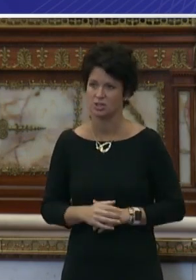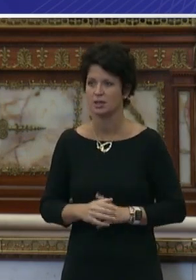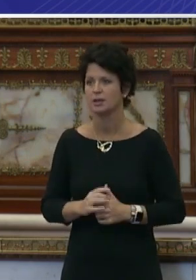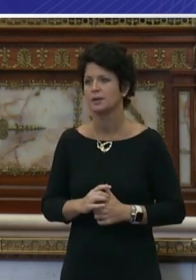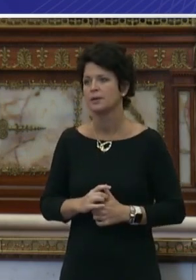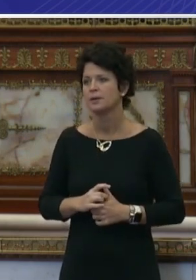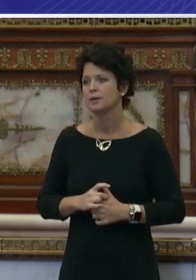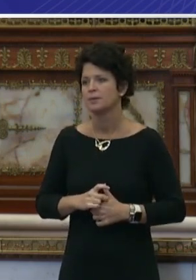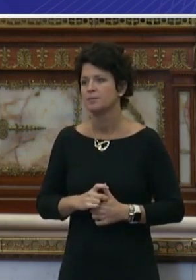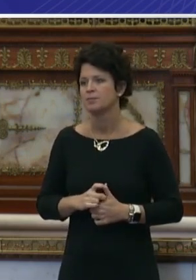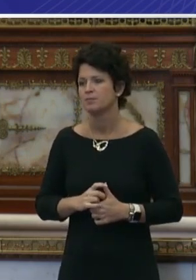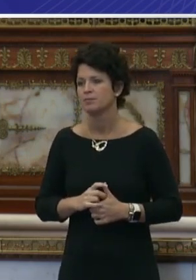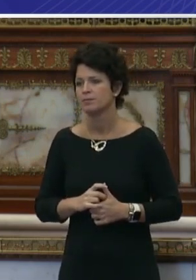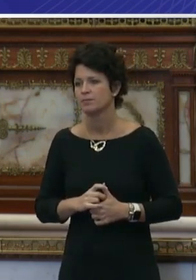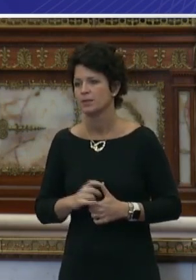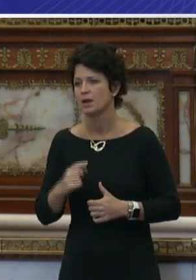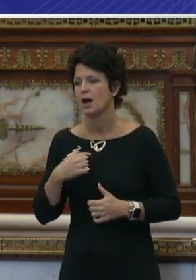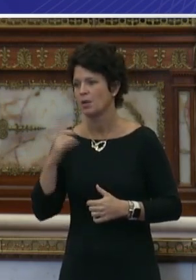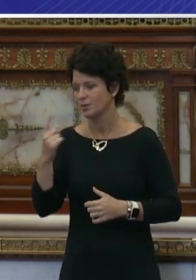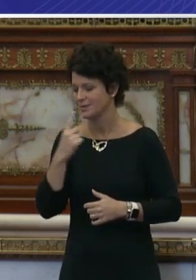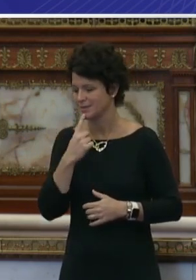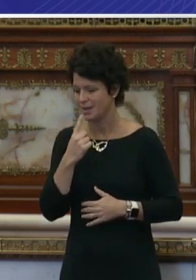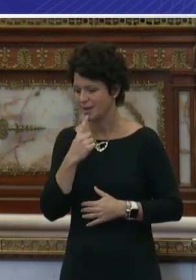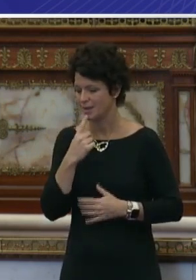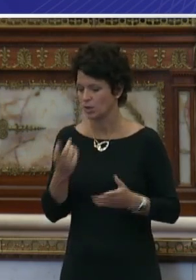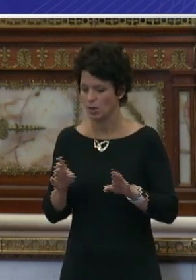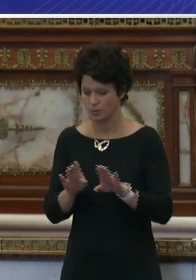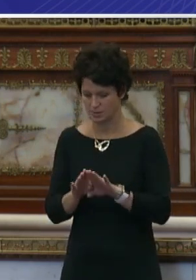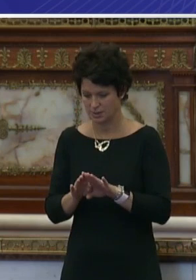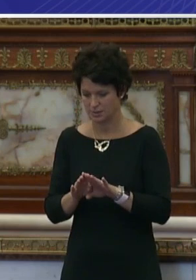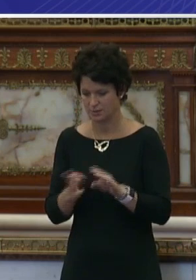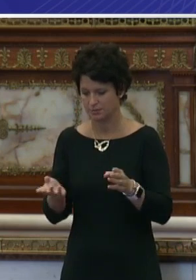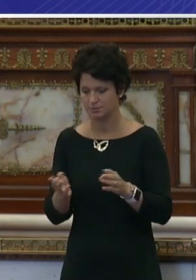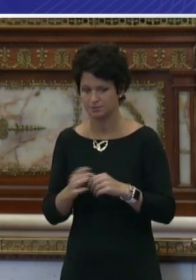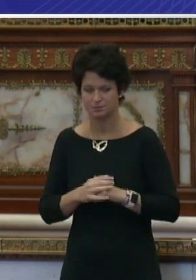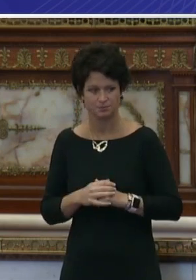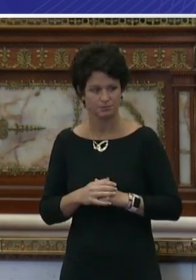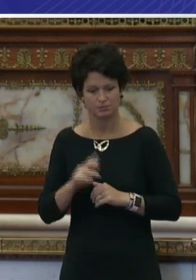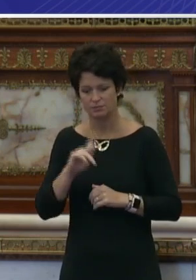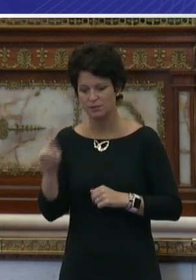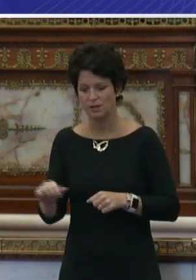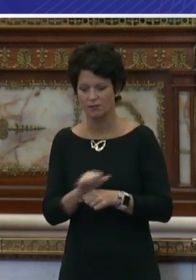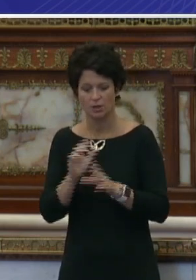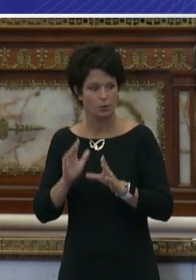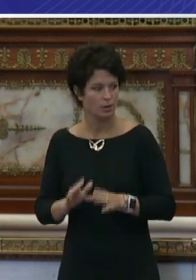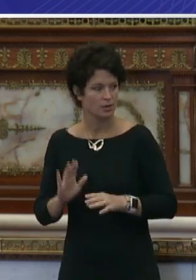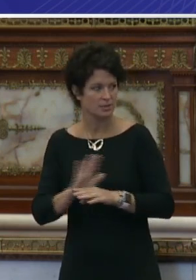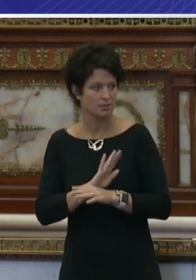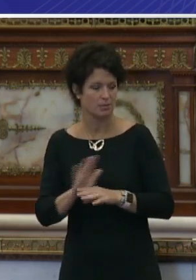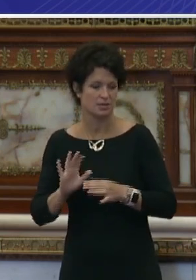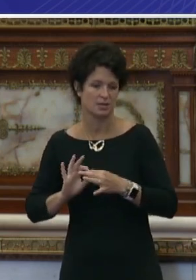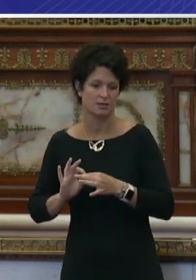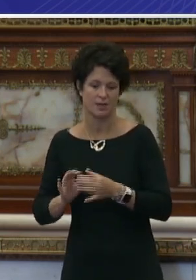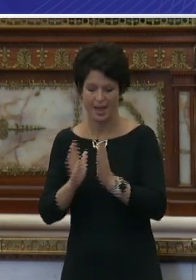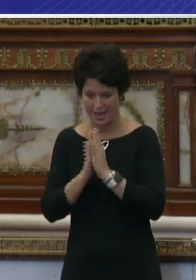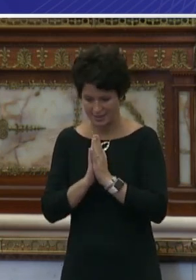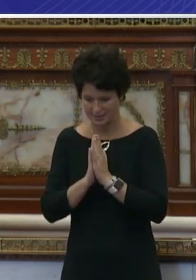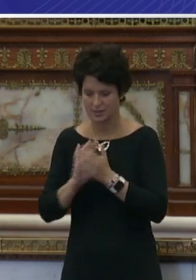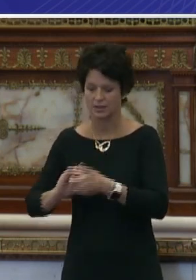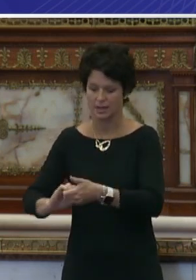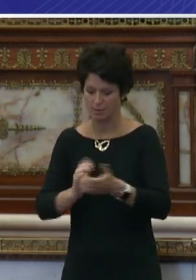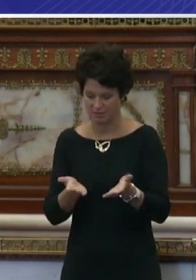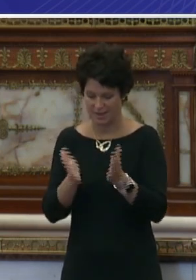That's how long it took. That's how long it took. I will say, in closing, Philadelphia workers and businesses have